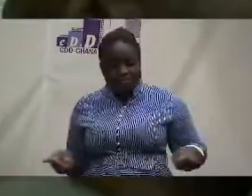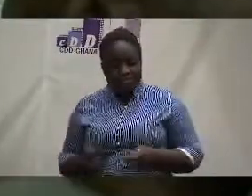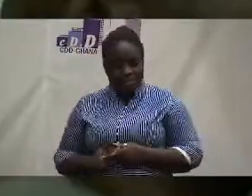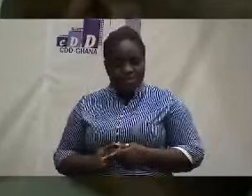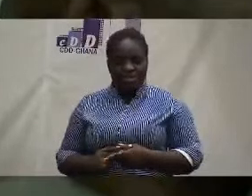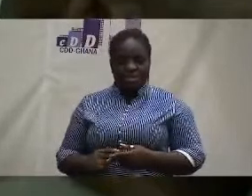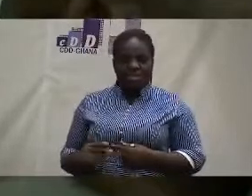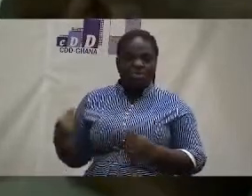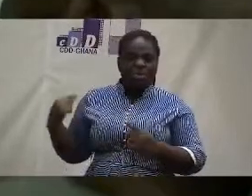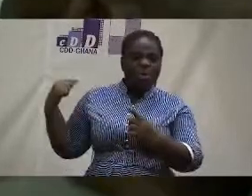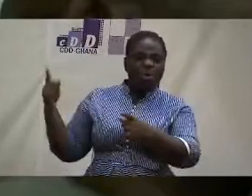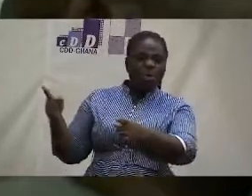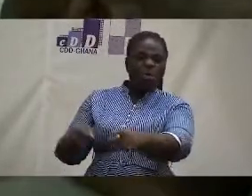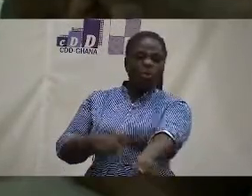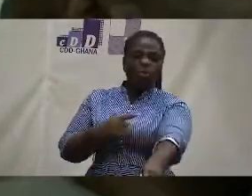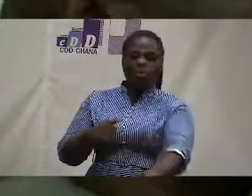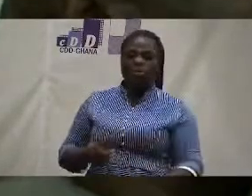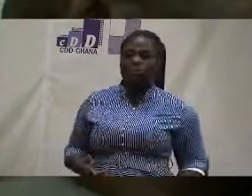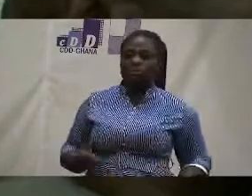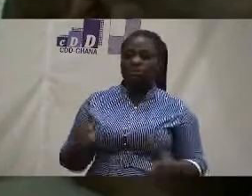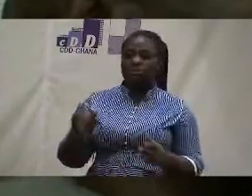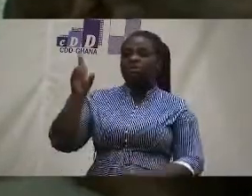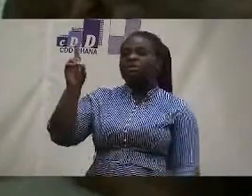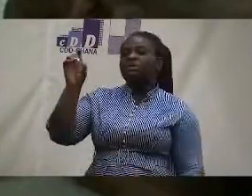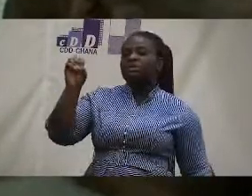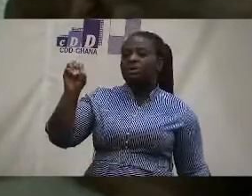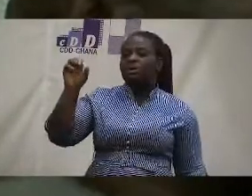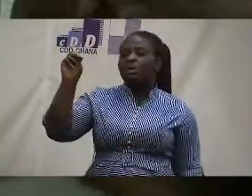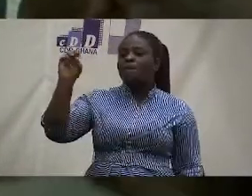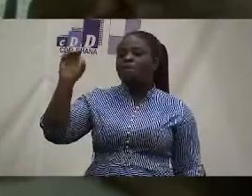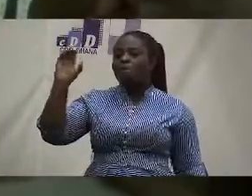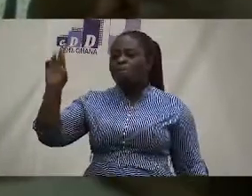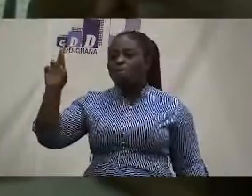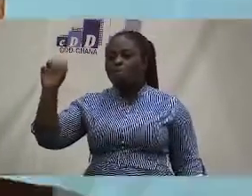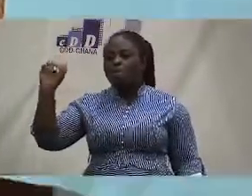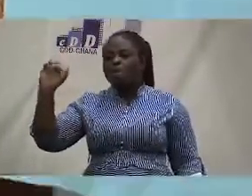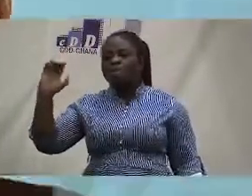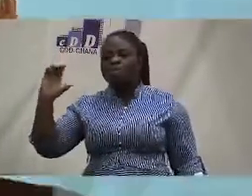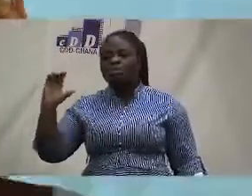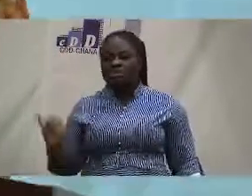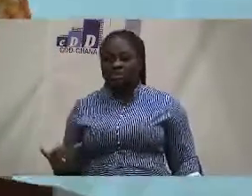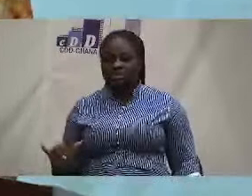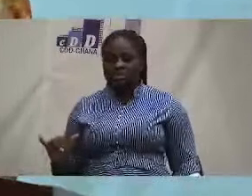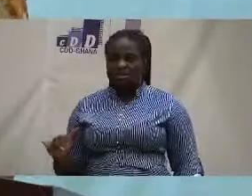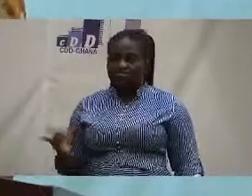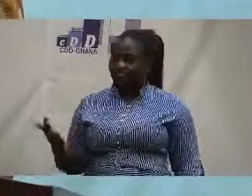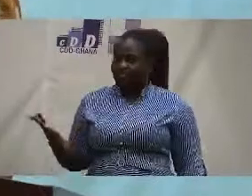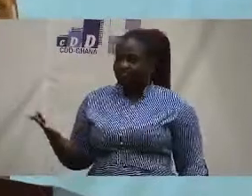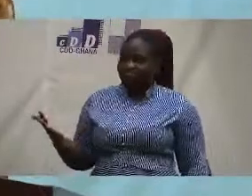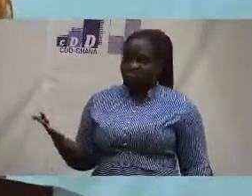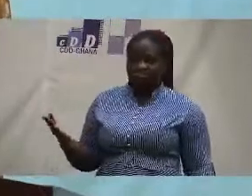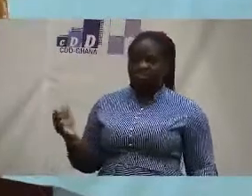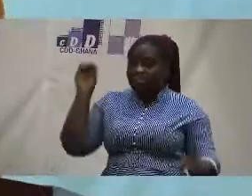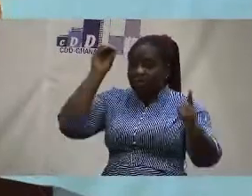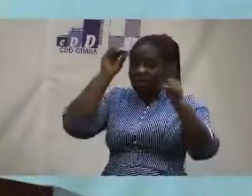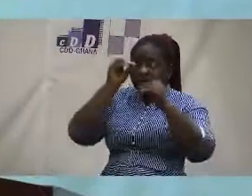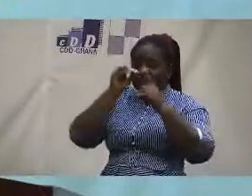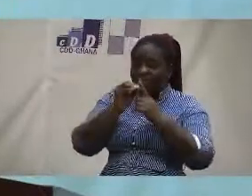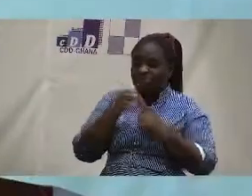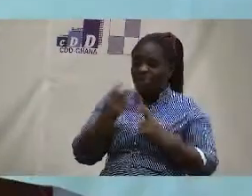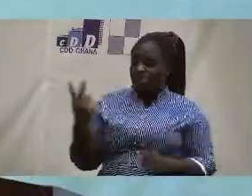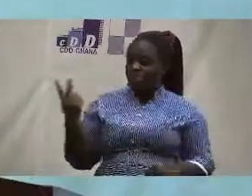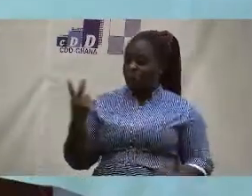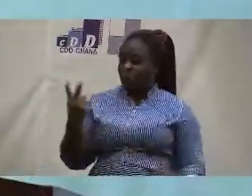long, sustainable democracy, which we go back to the founding words, mission and objective of the